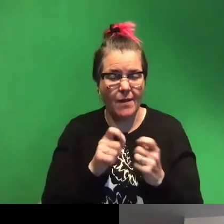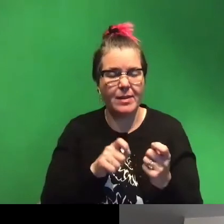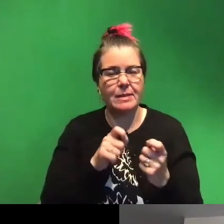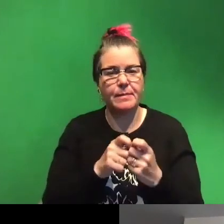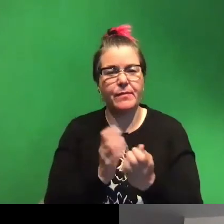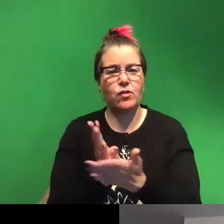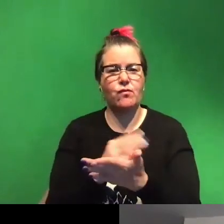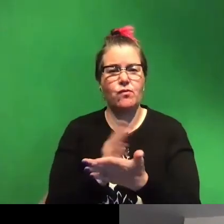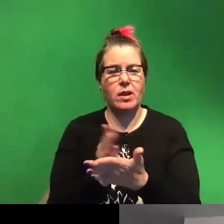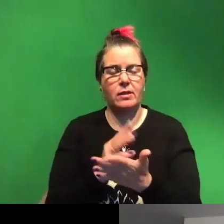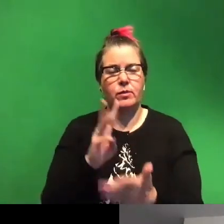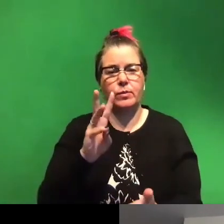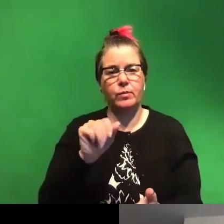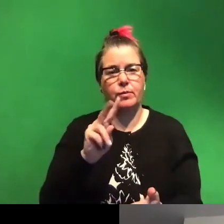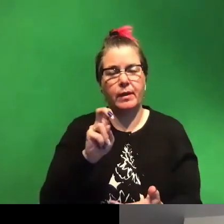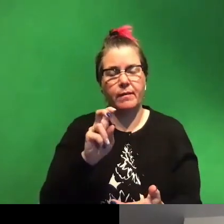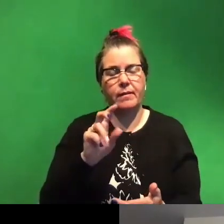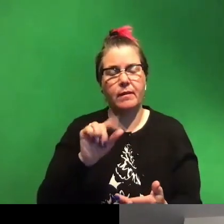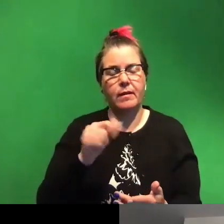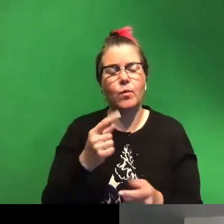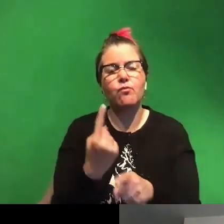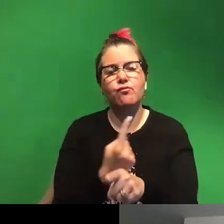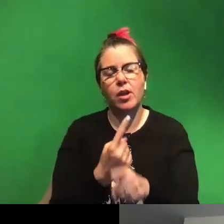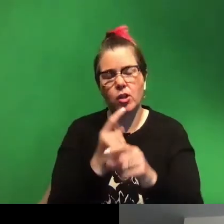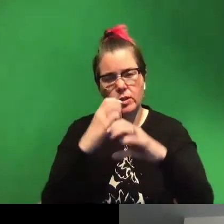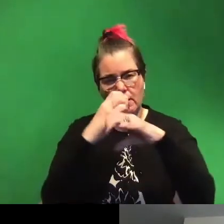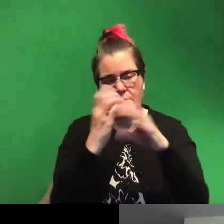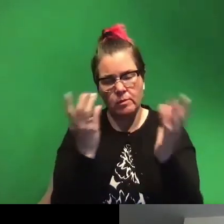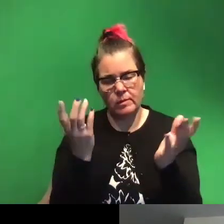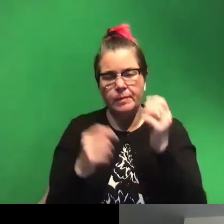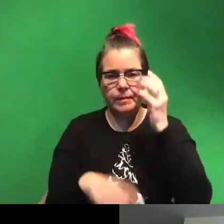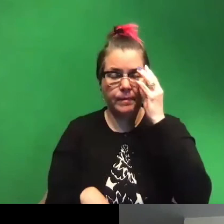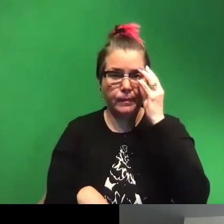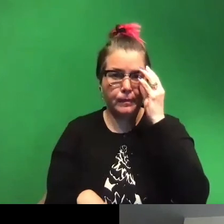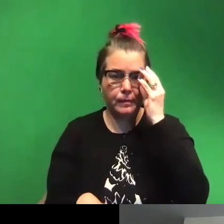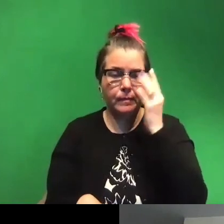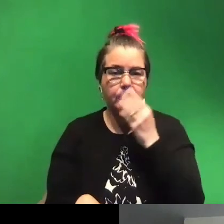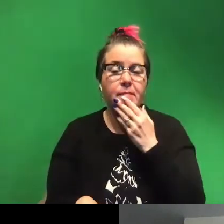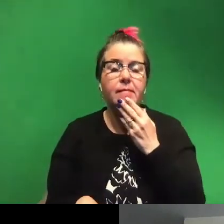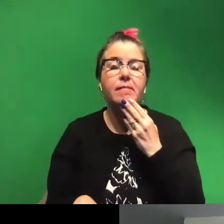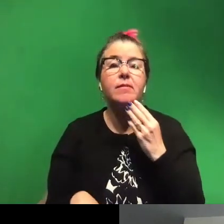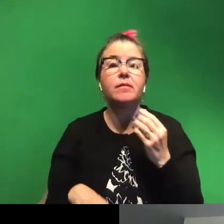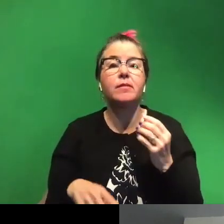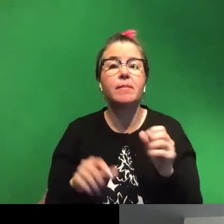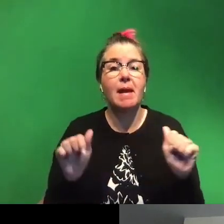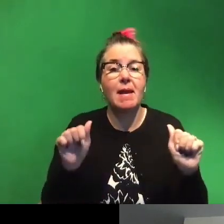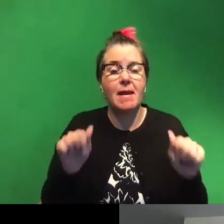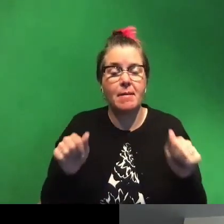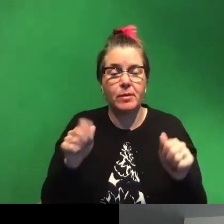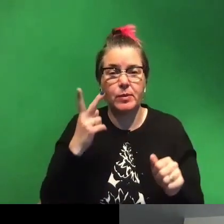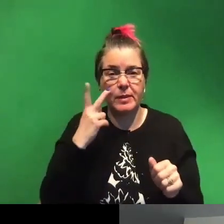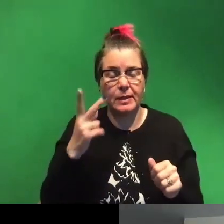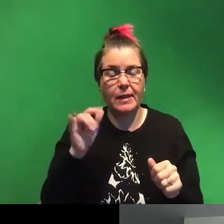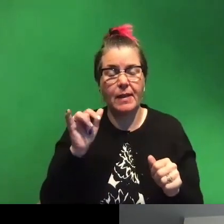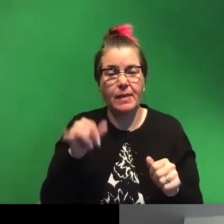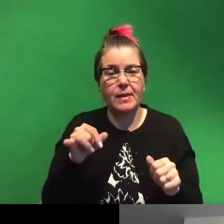certain wavelength, with like radio telescopes, basically. And in order to see that very, very